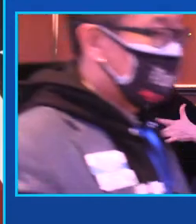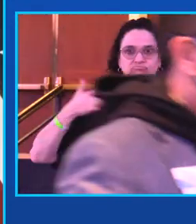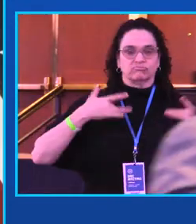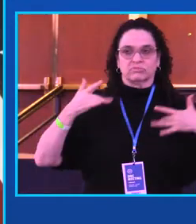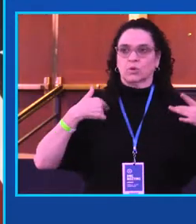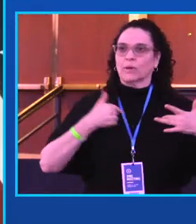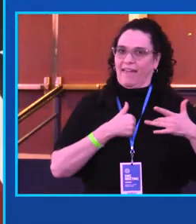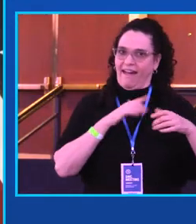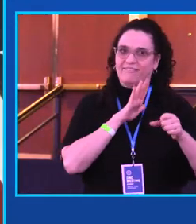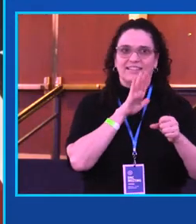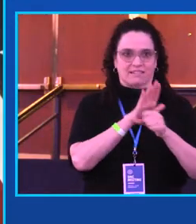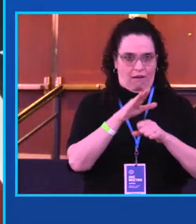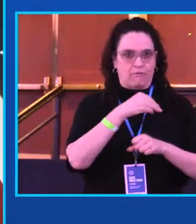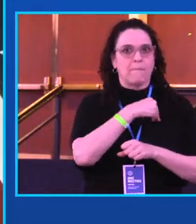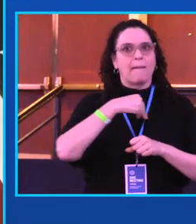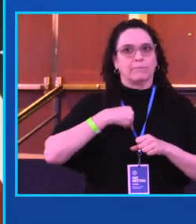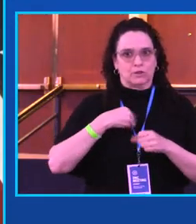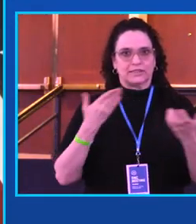quorum of members present today.